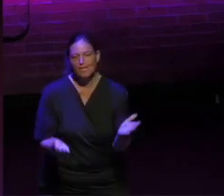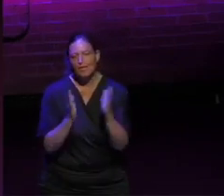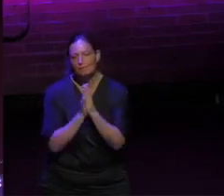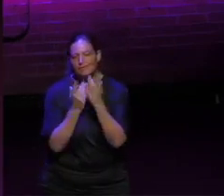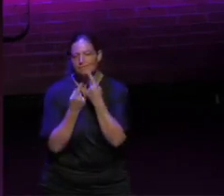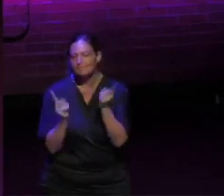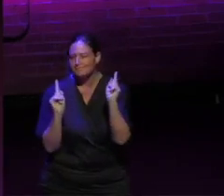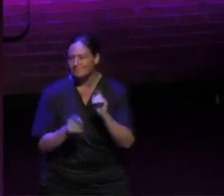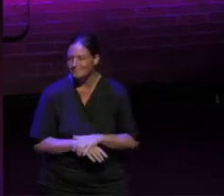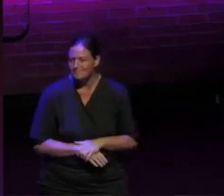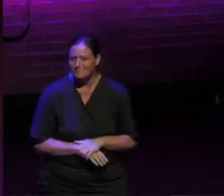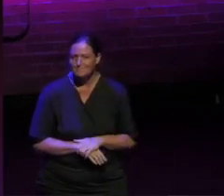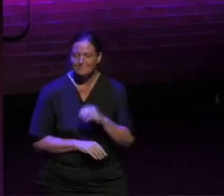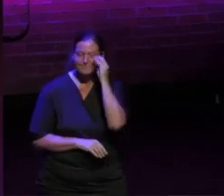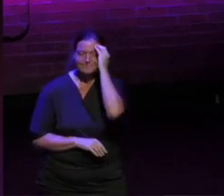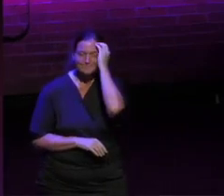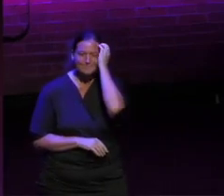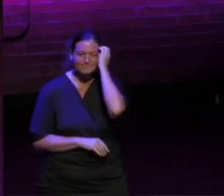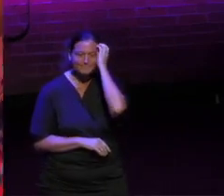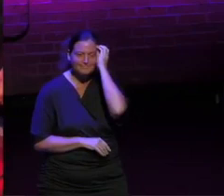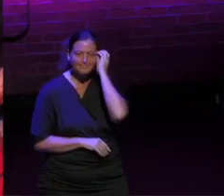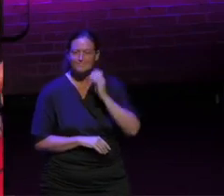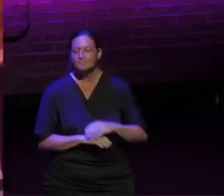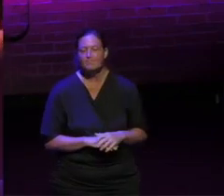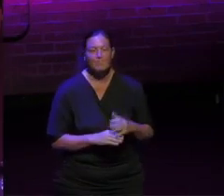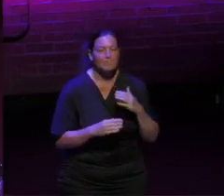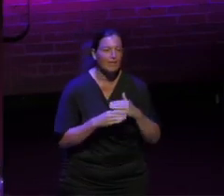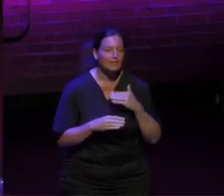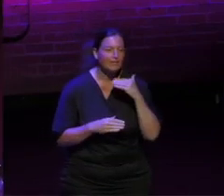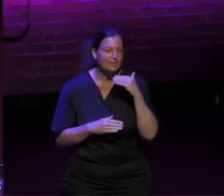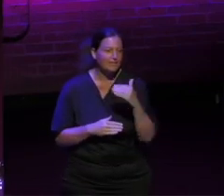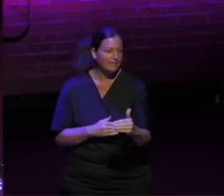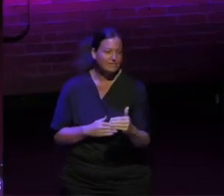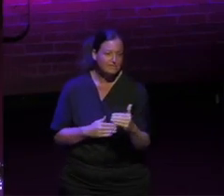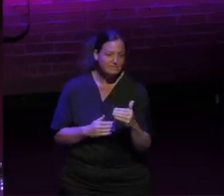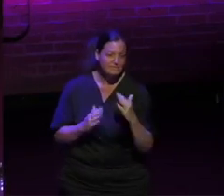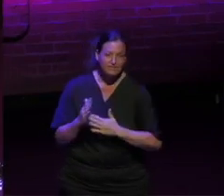So this next song, thank you. So this next song that I'd like to